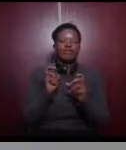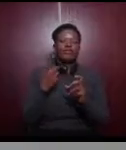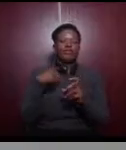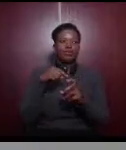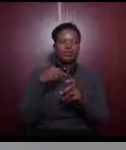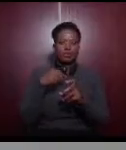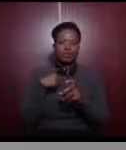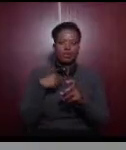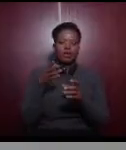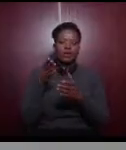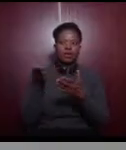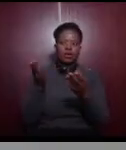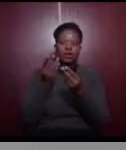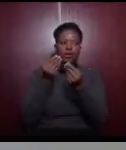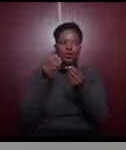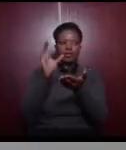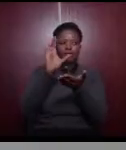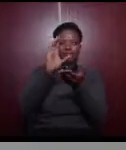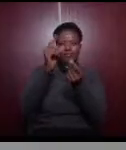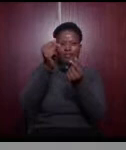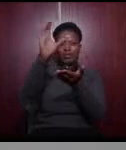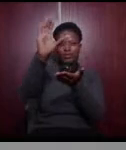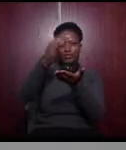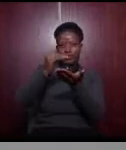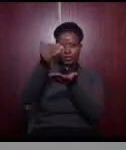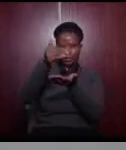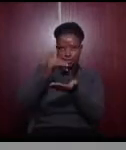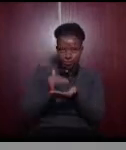this fundraising amendment bill, why